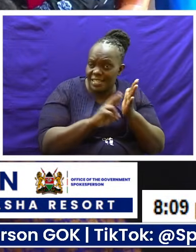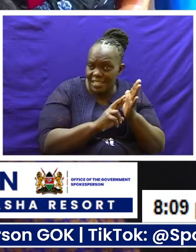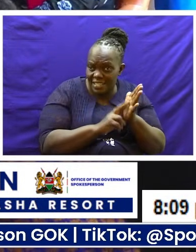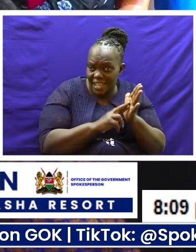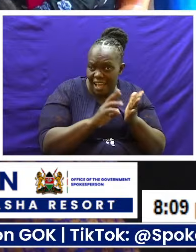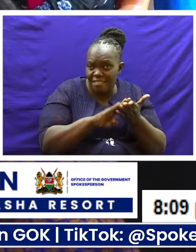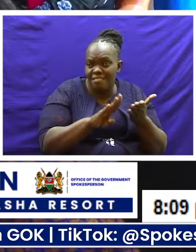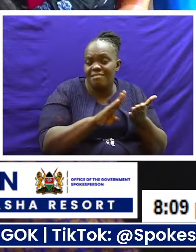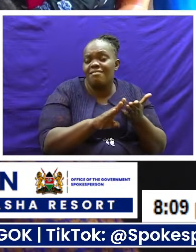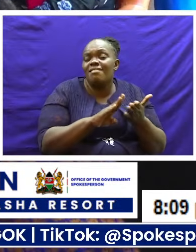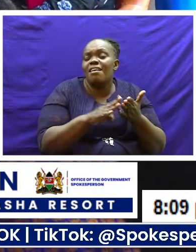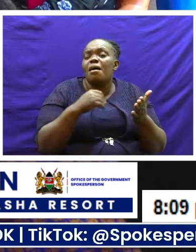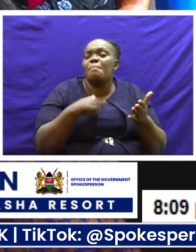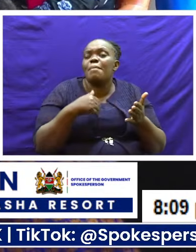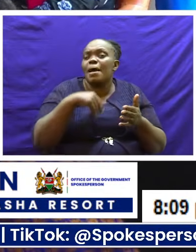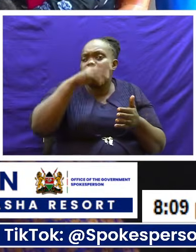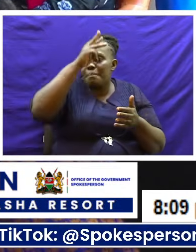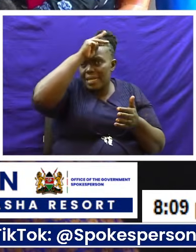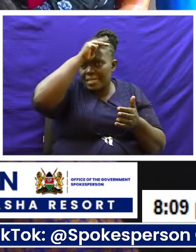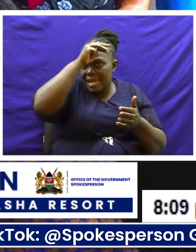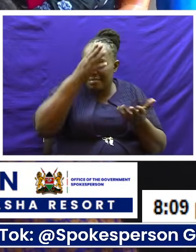for my master's.